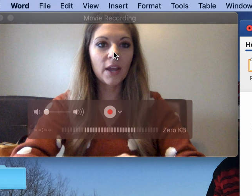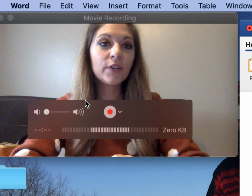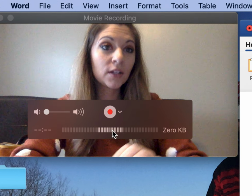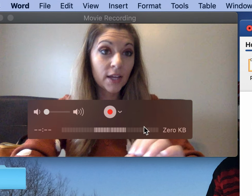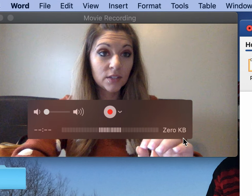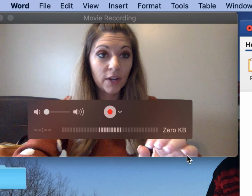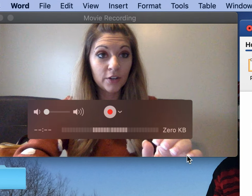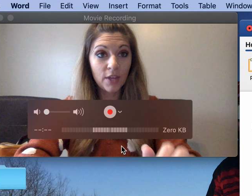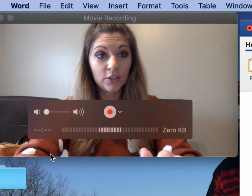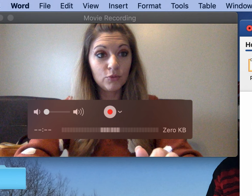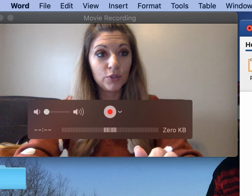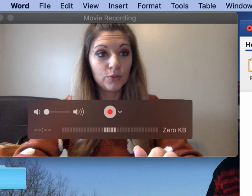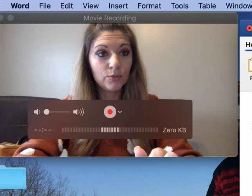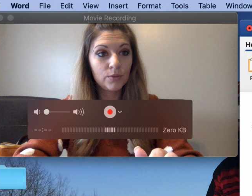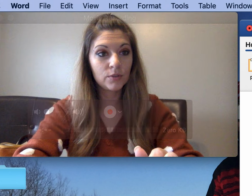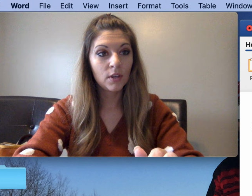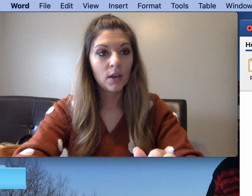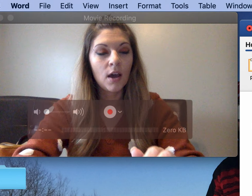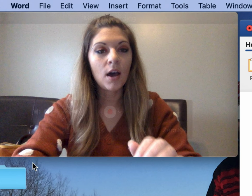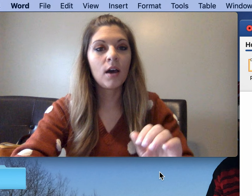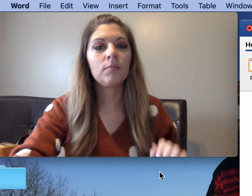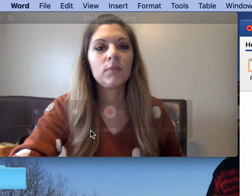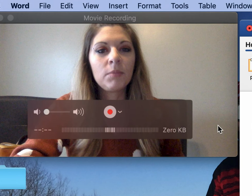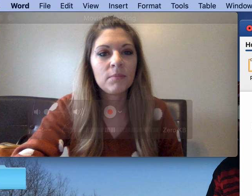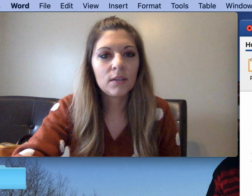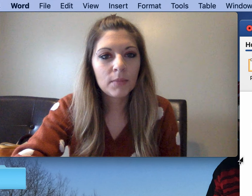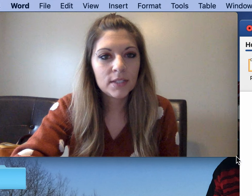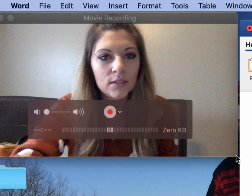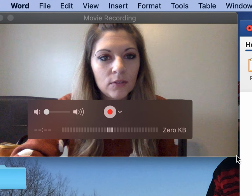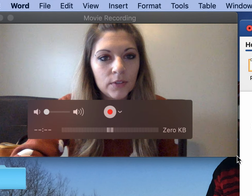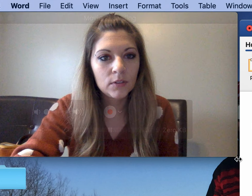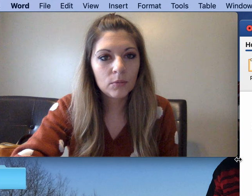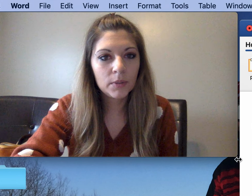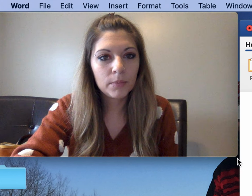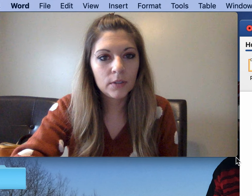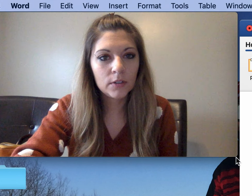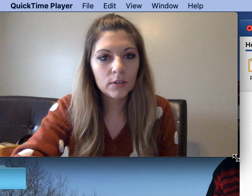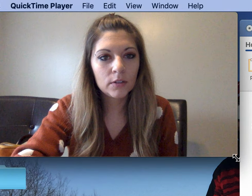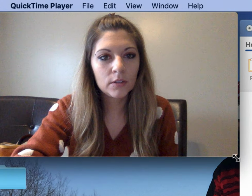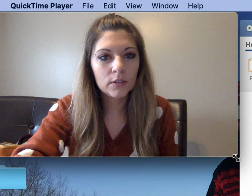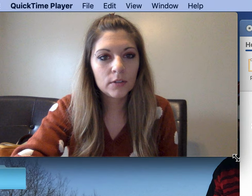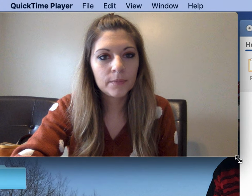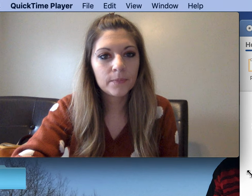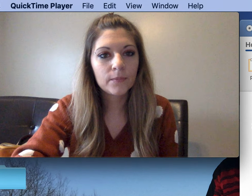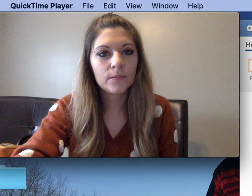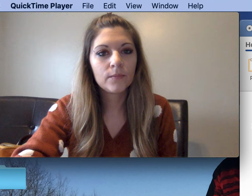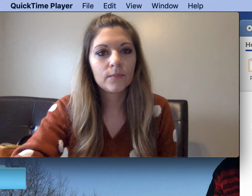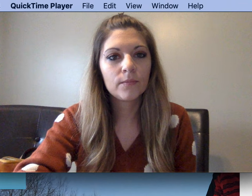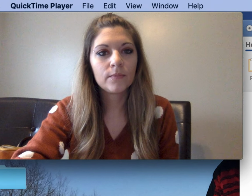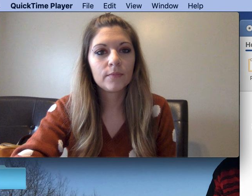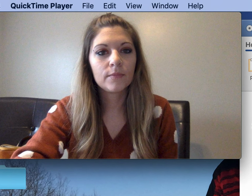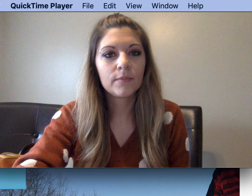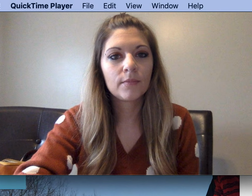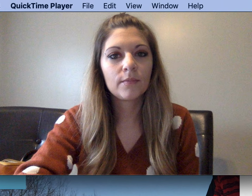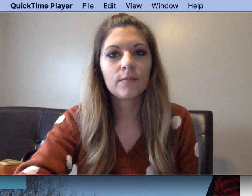so every classifier that you use, let me make myself a little bit bigger.